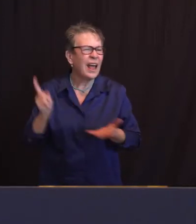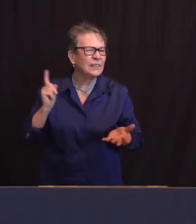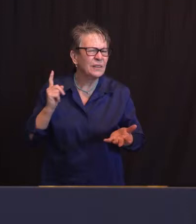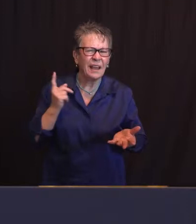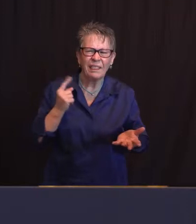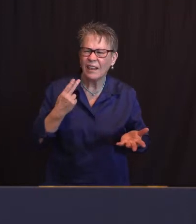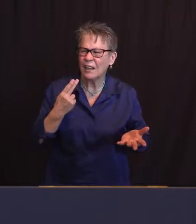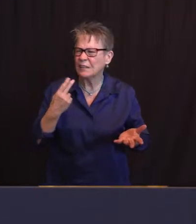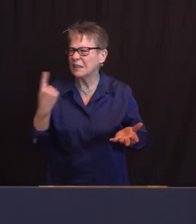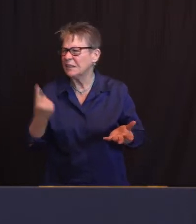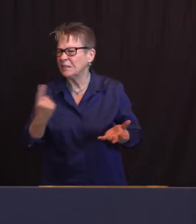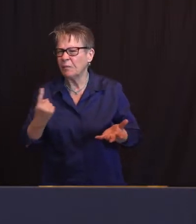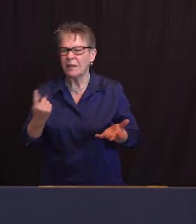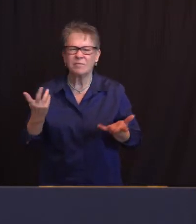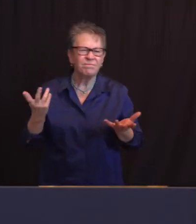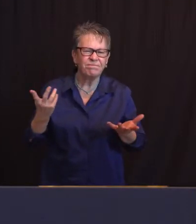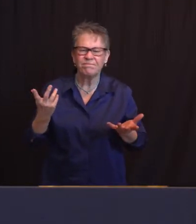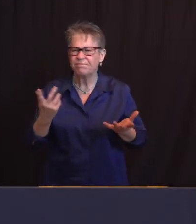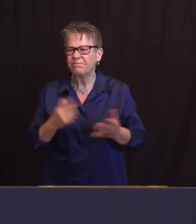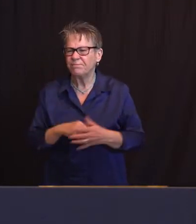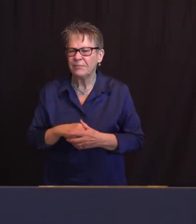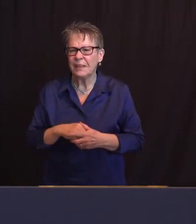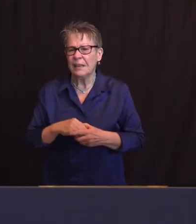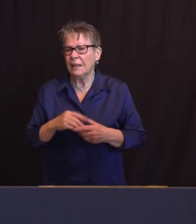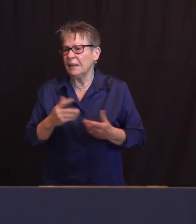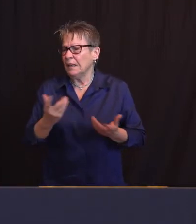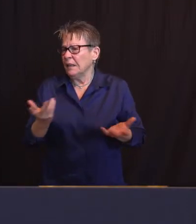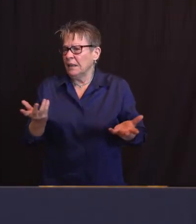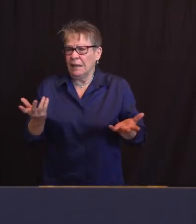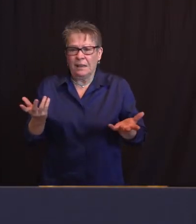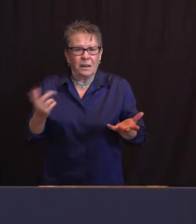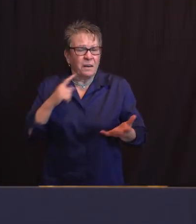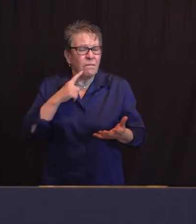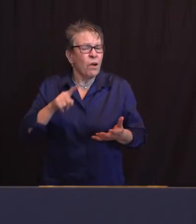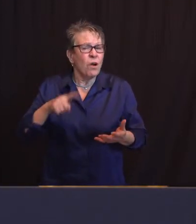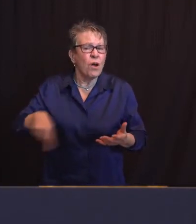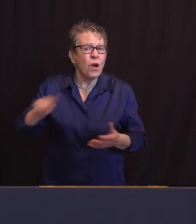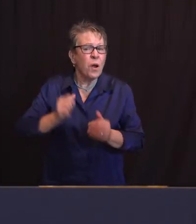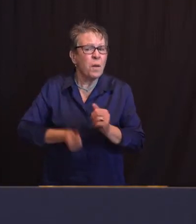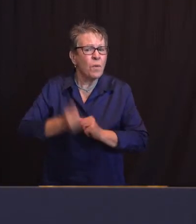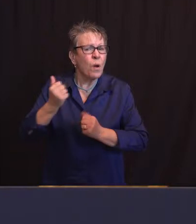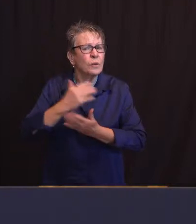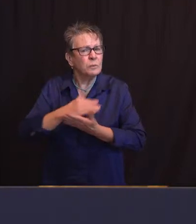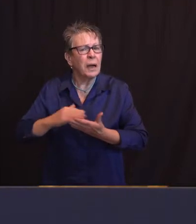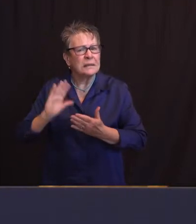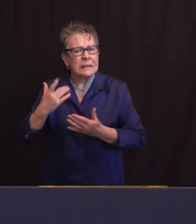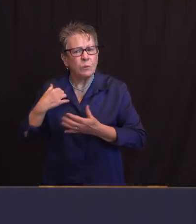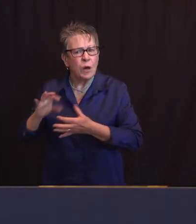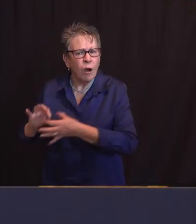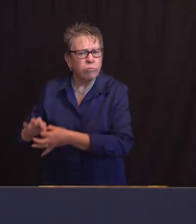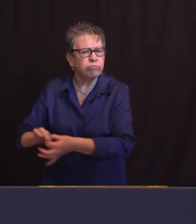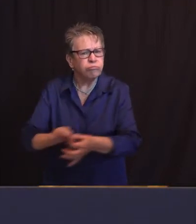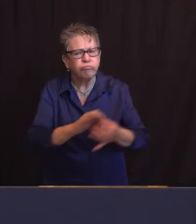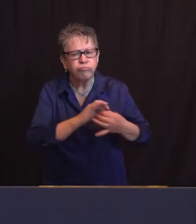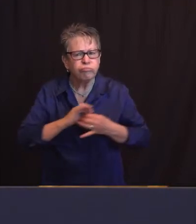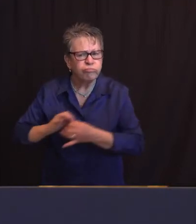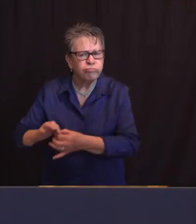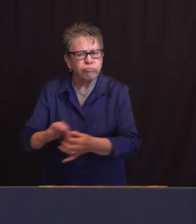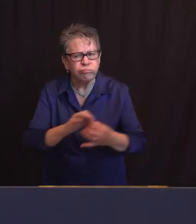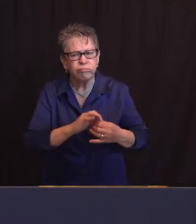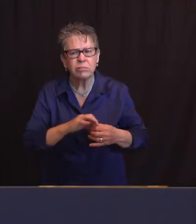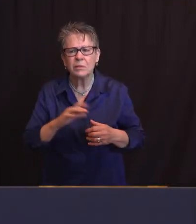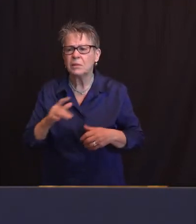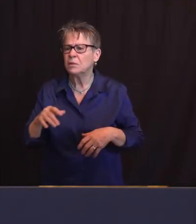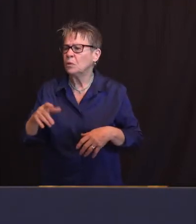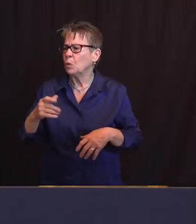general matter. For the most part, the cooperation's been outstanding. Again, a huge shout out to the Senate President and the Speaker. But even